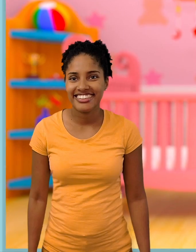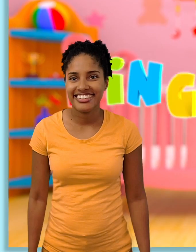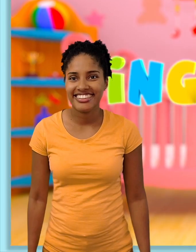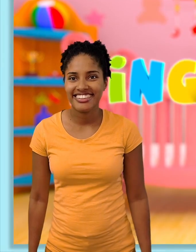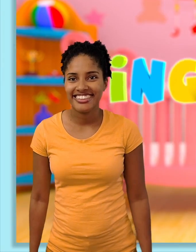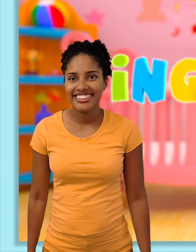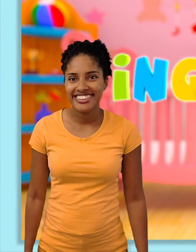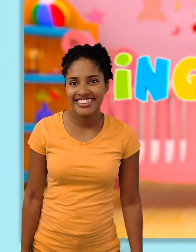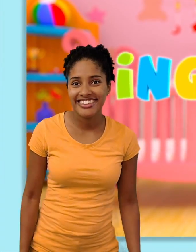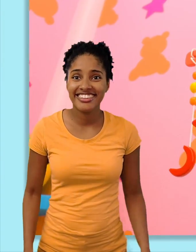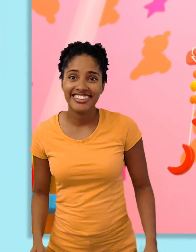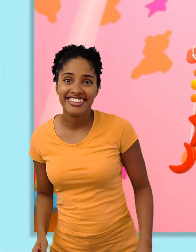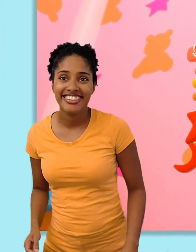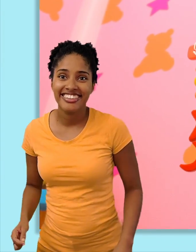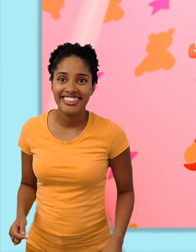The Finger Family.